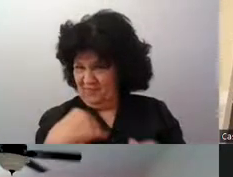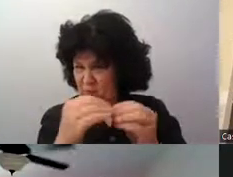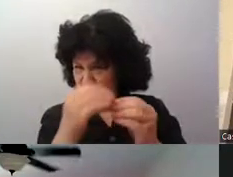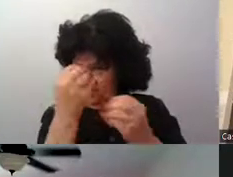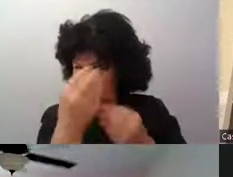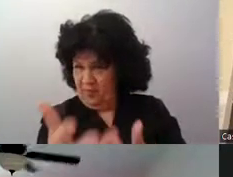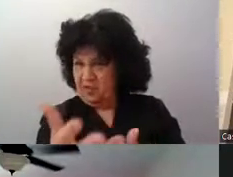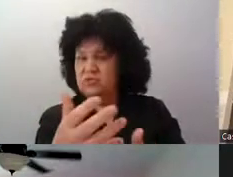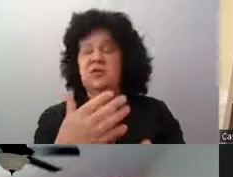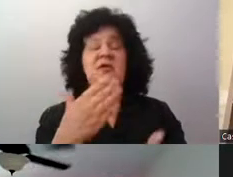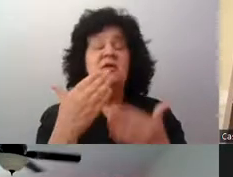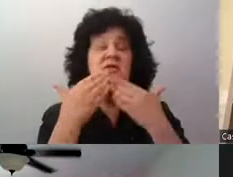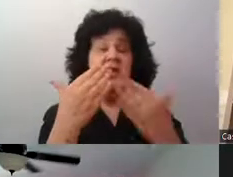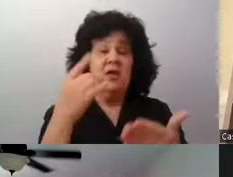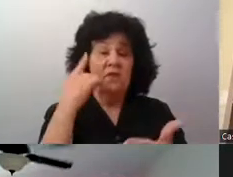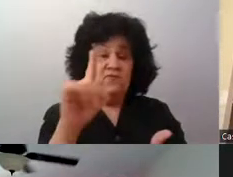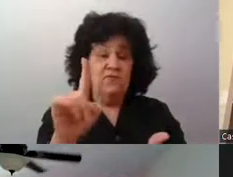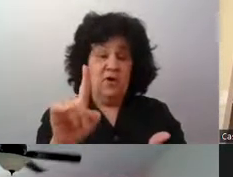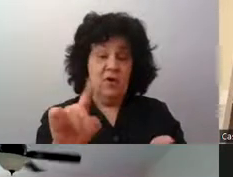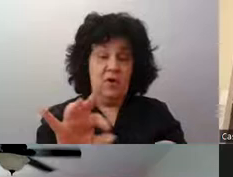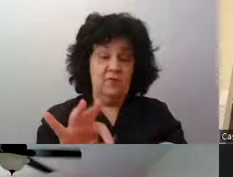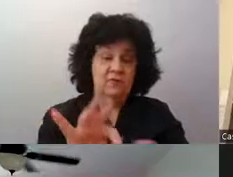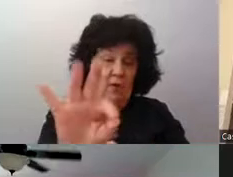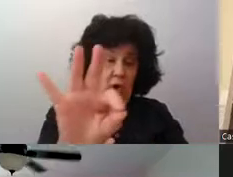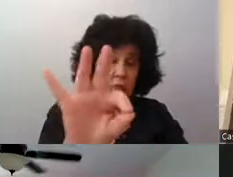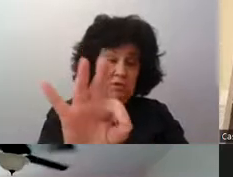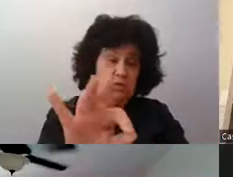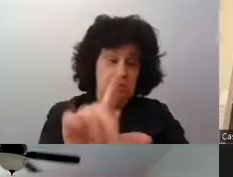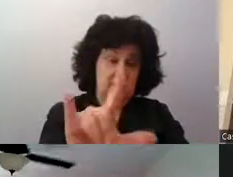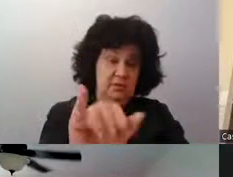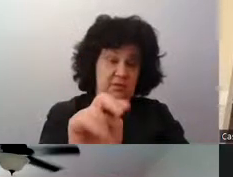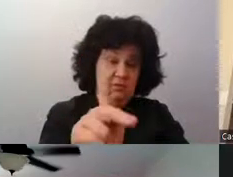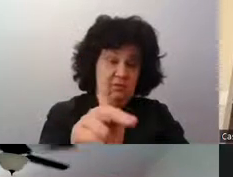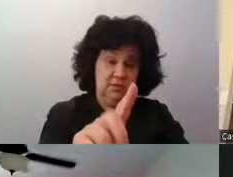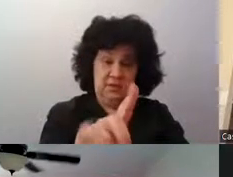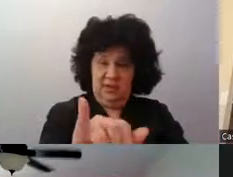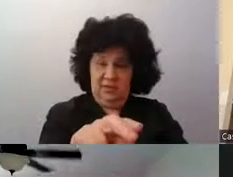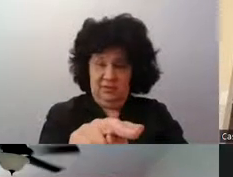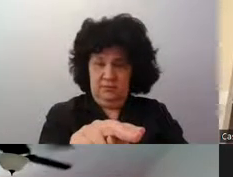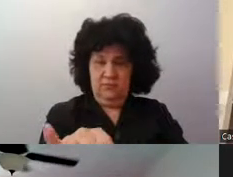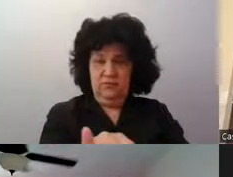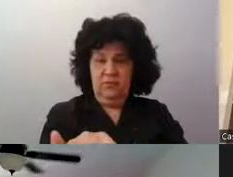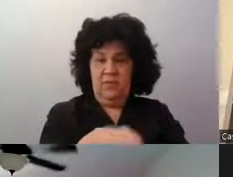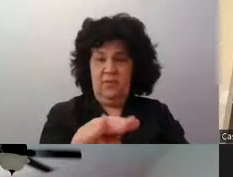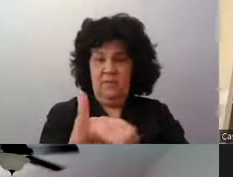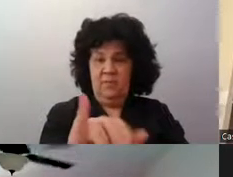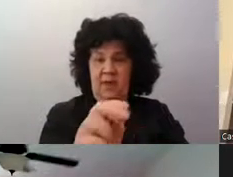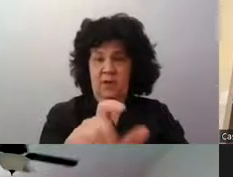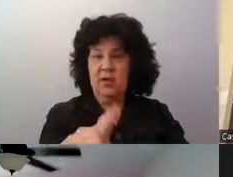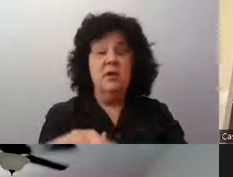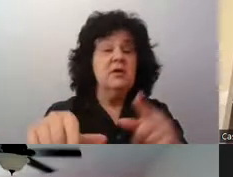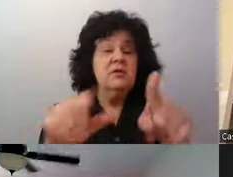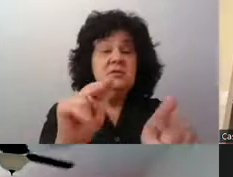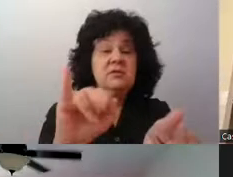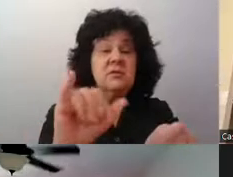forwarding the LinkedIn link as well, Michael. We have a question from Nicole Darnell.